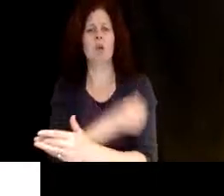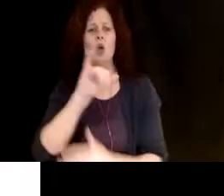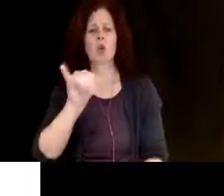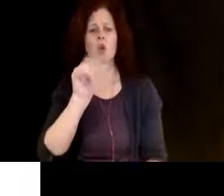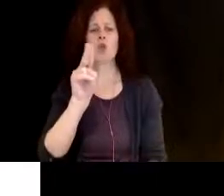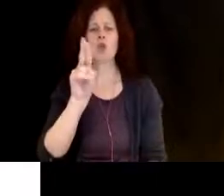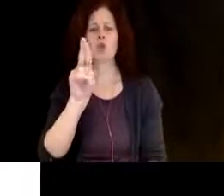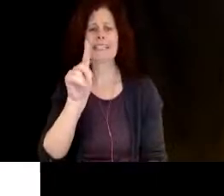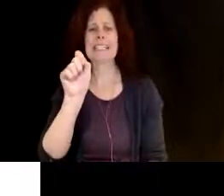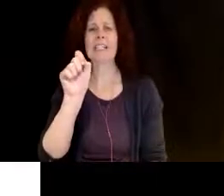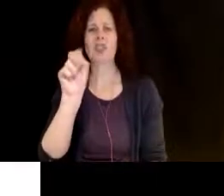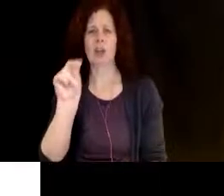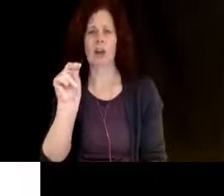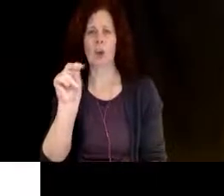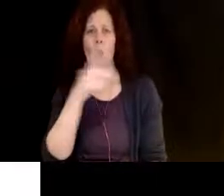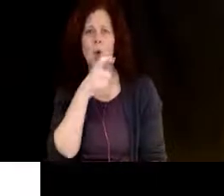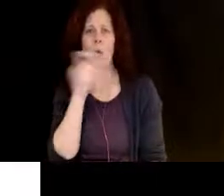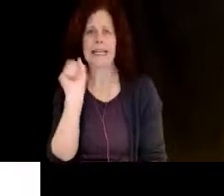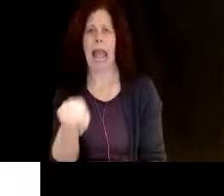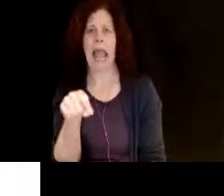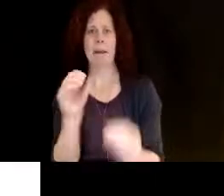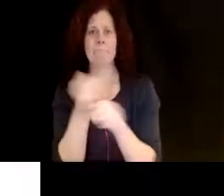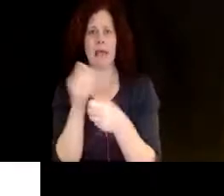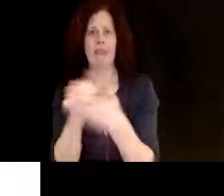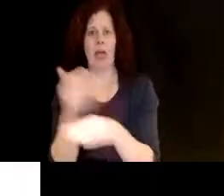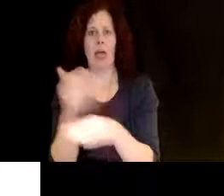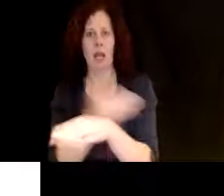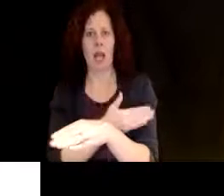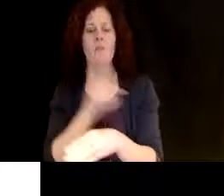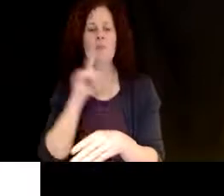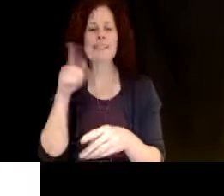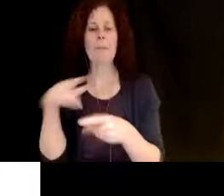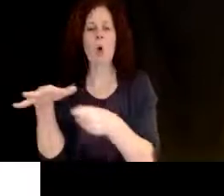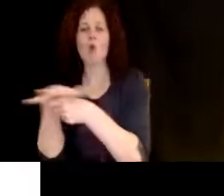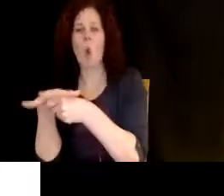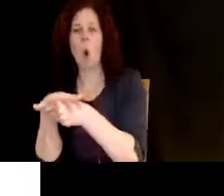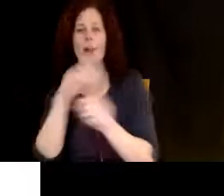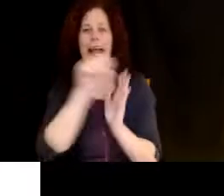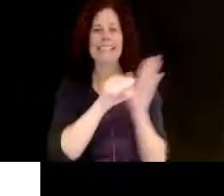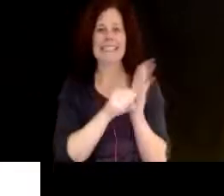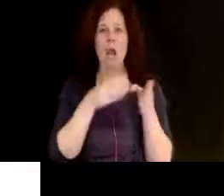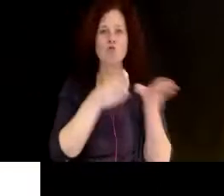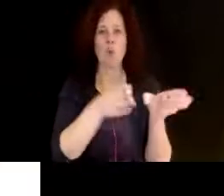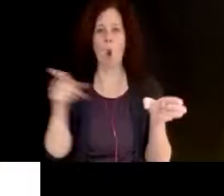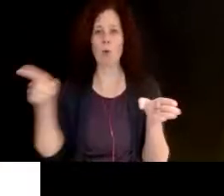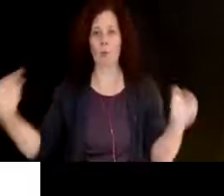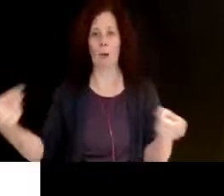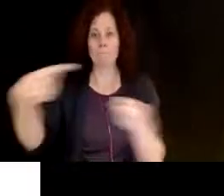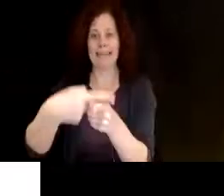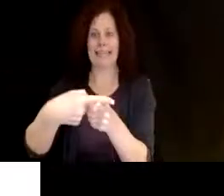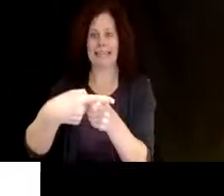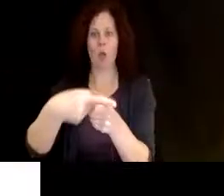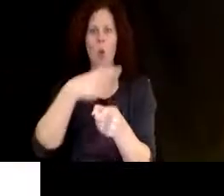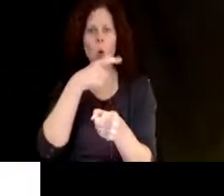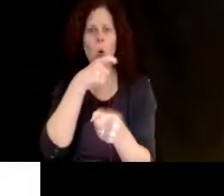And at intersections where state and local roads meet, both parties often kind of yield responsibility. And